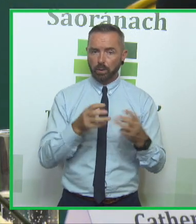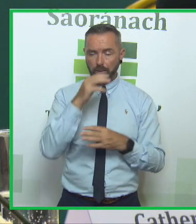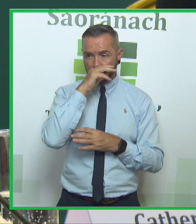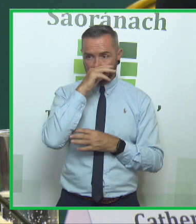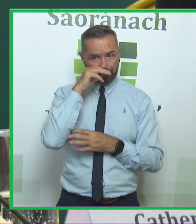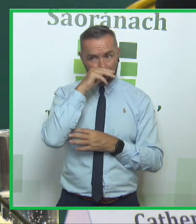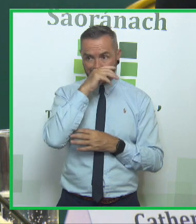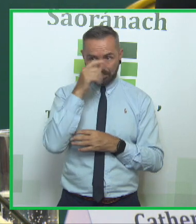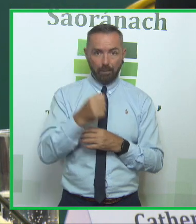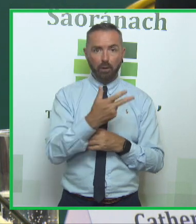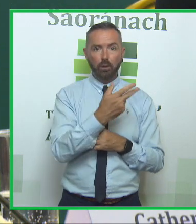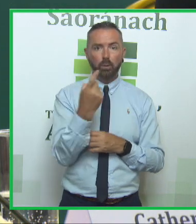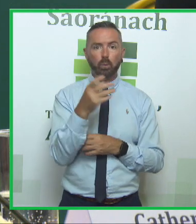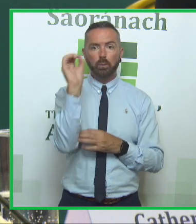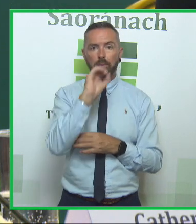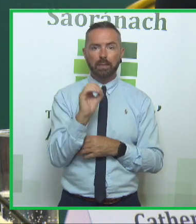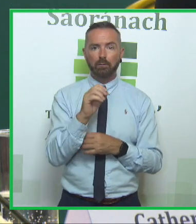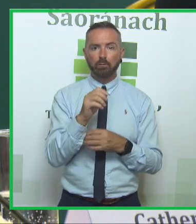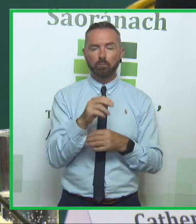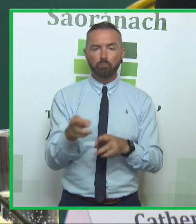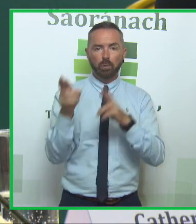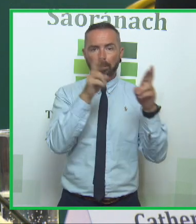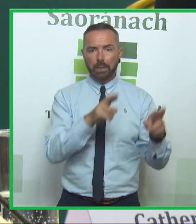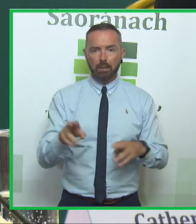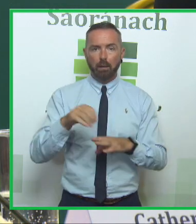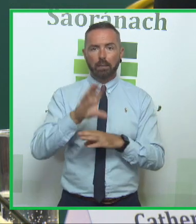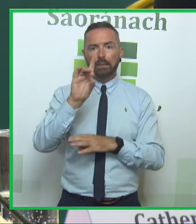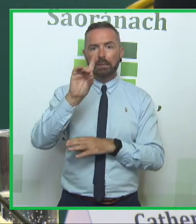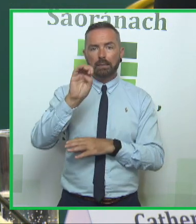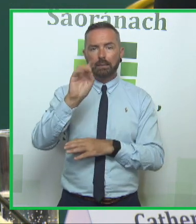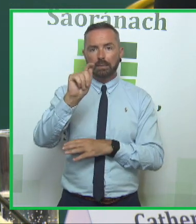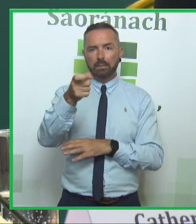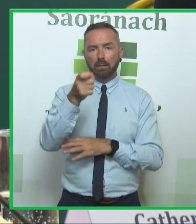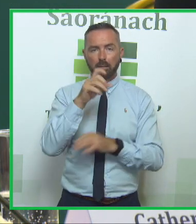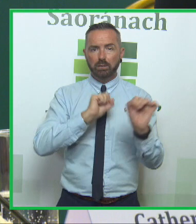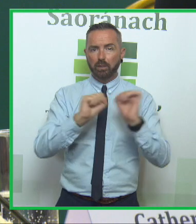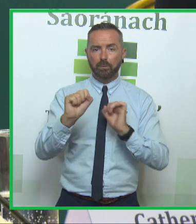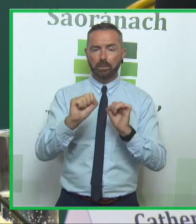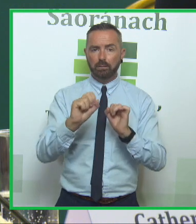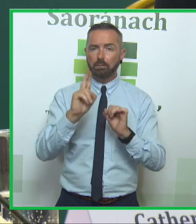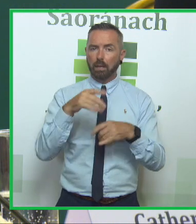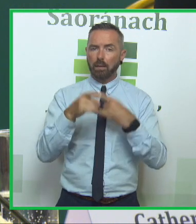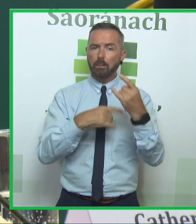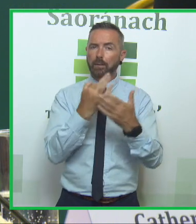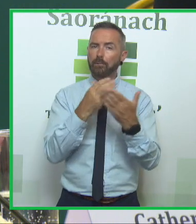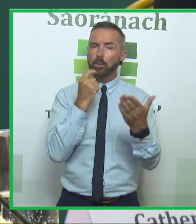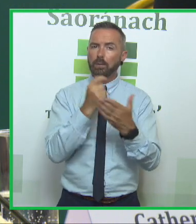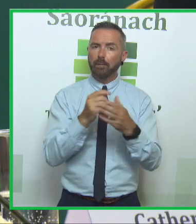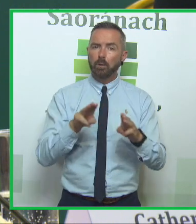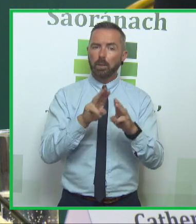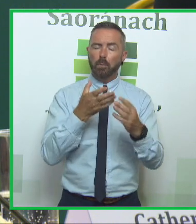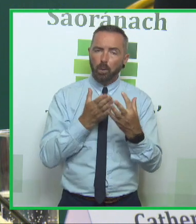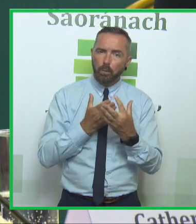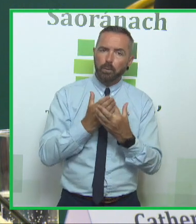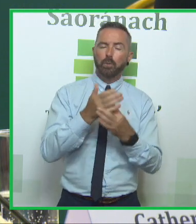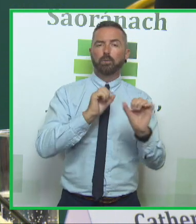about a 31% repeat percentage on our detox service, and that can take multiple times for people just to move through